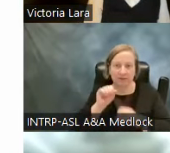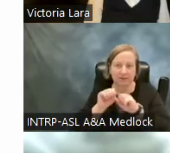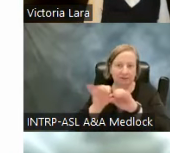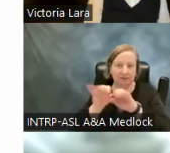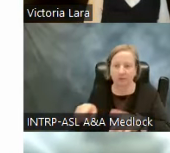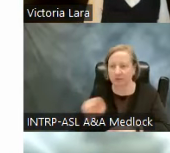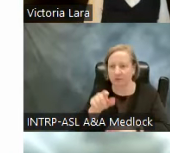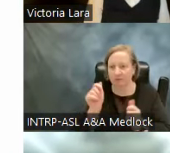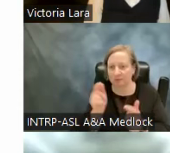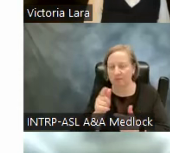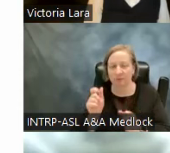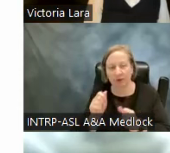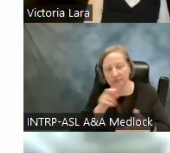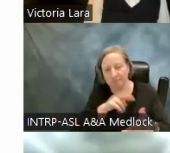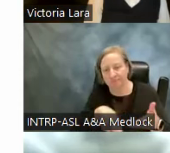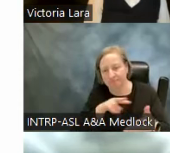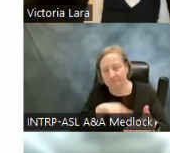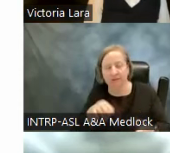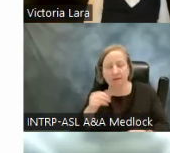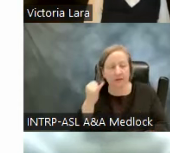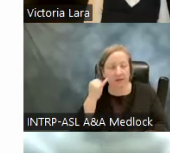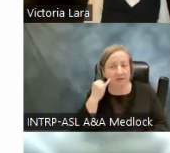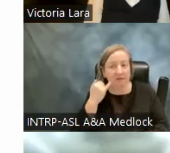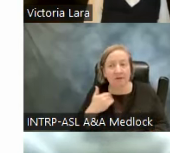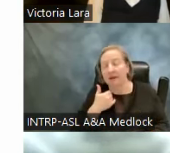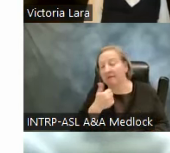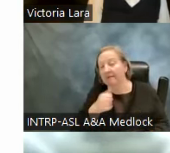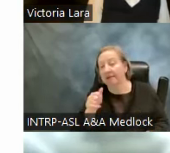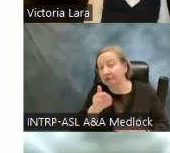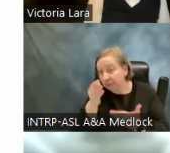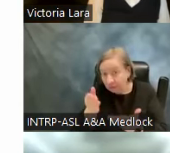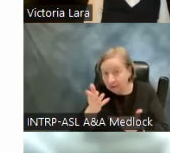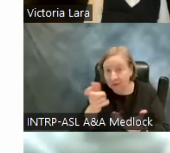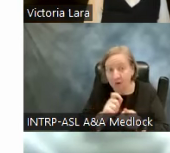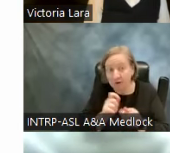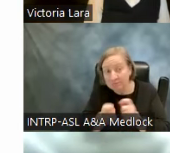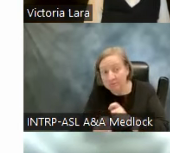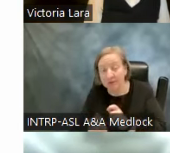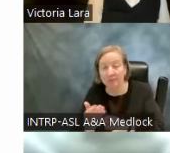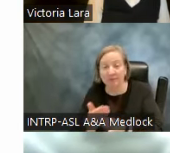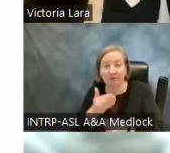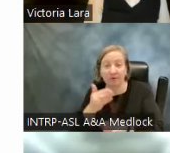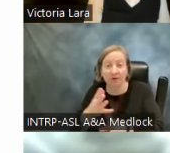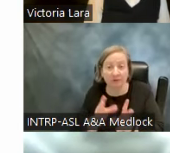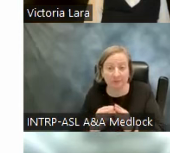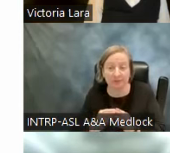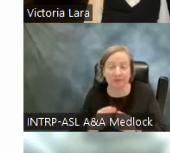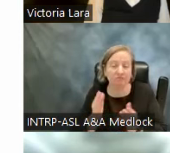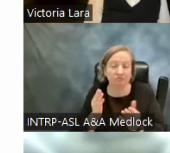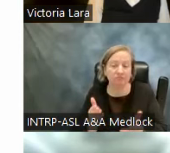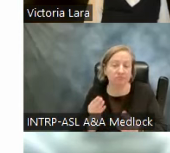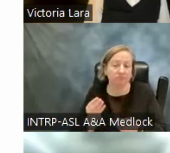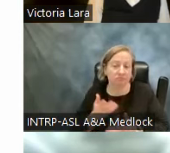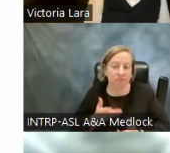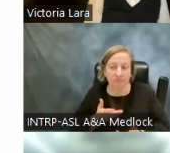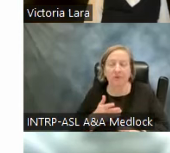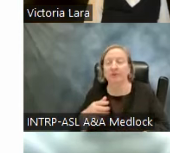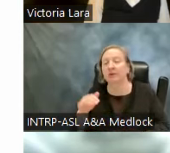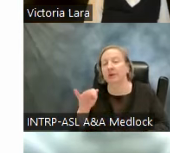can take a look, and if you have any suggestions you want to make before our next meeting, feel free. Otherwise,